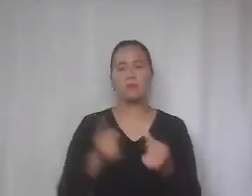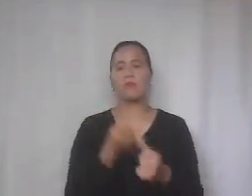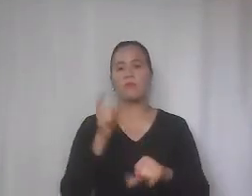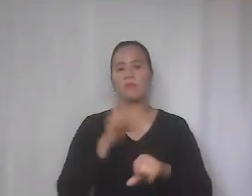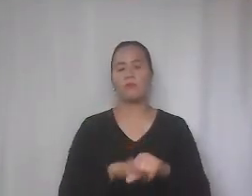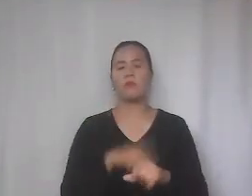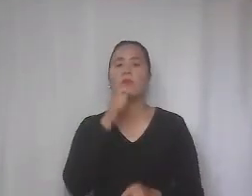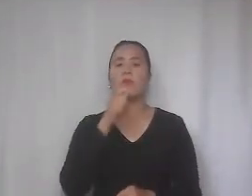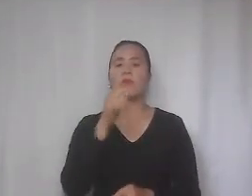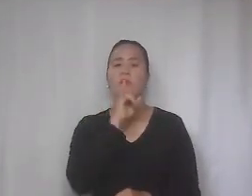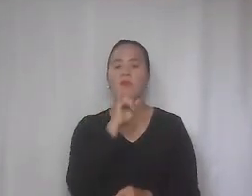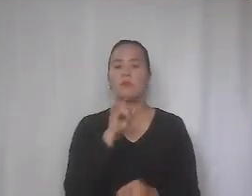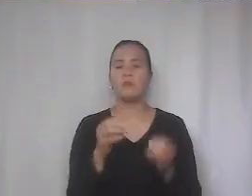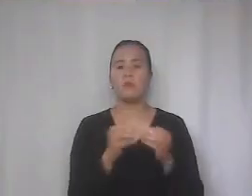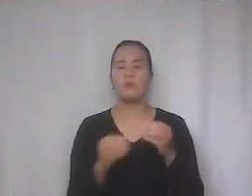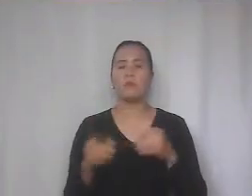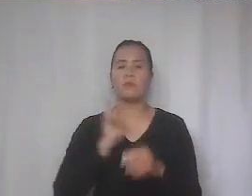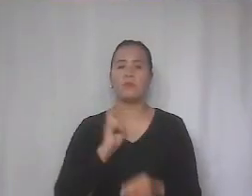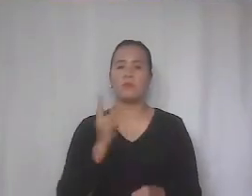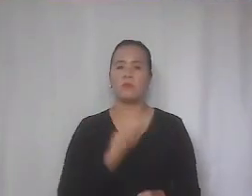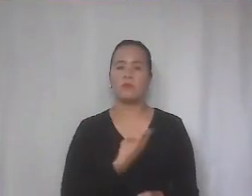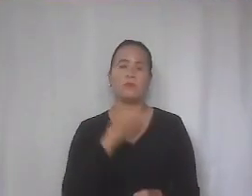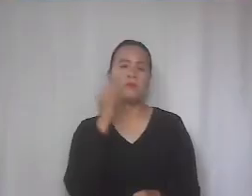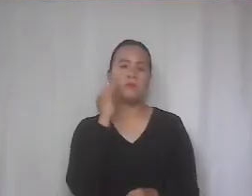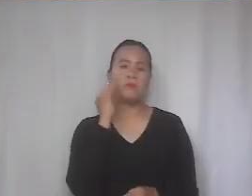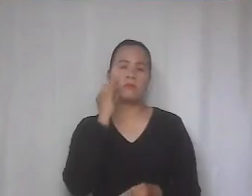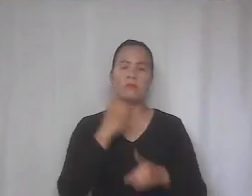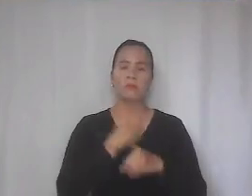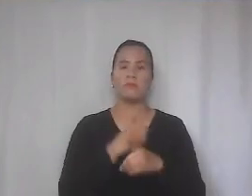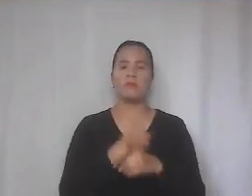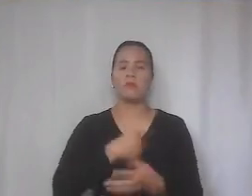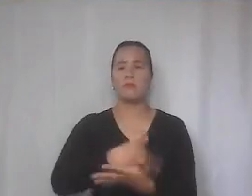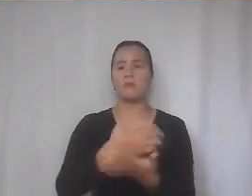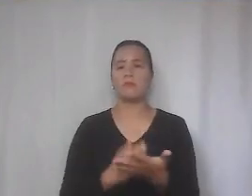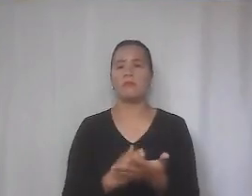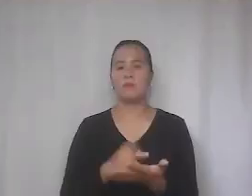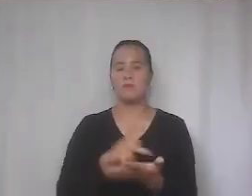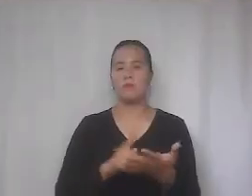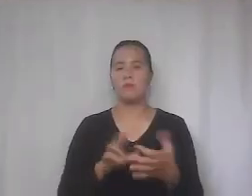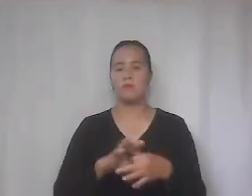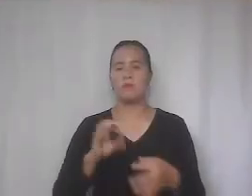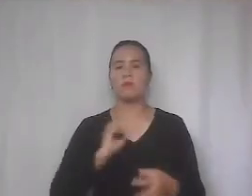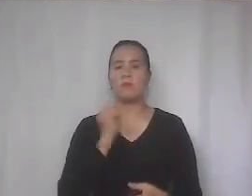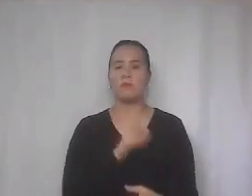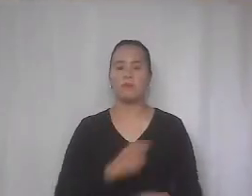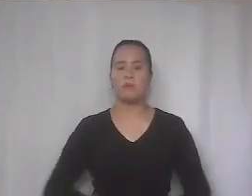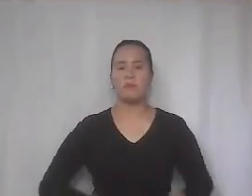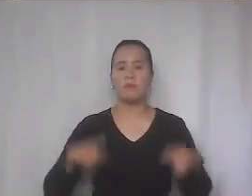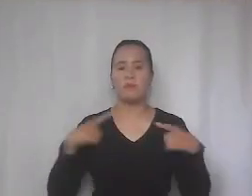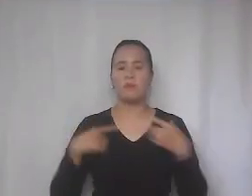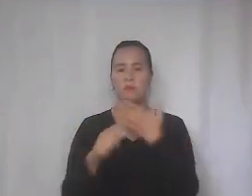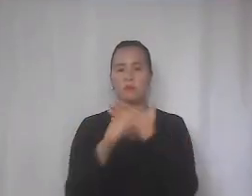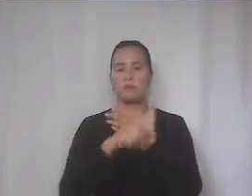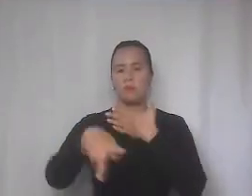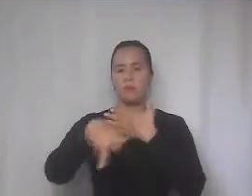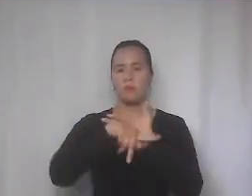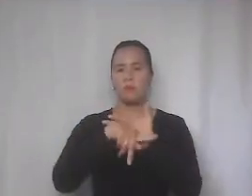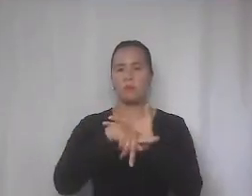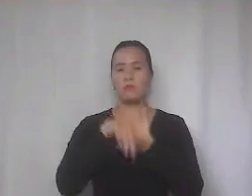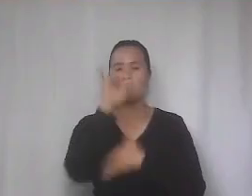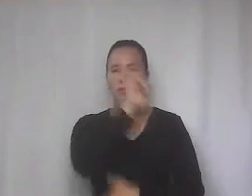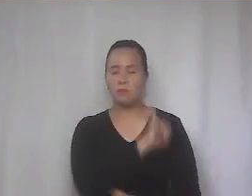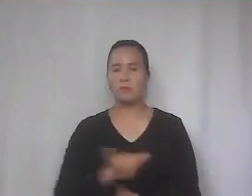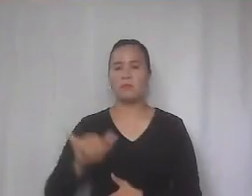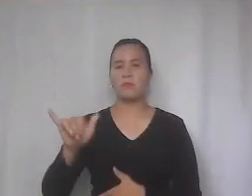experience disability at some point in our lives, temporarily or permanently. Still, people with disabilities face higher